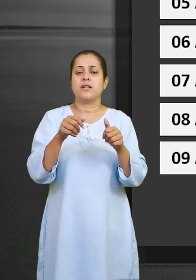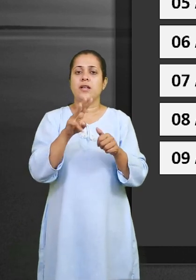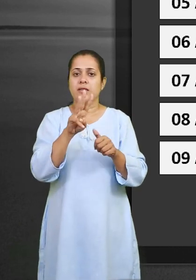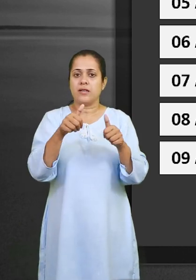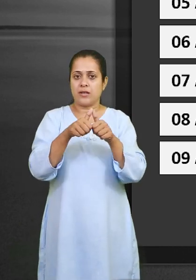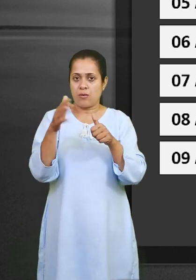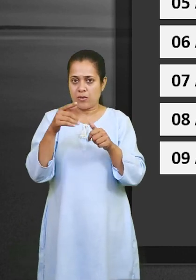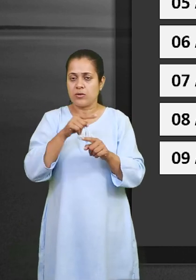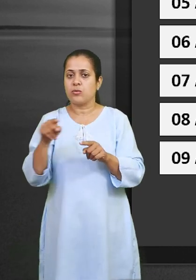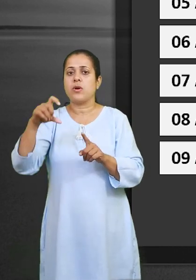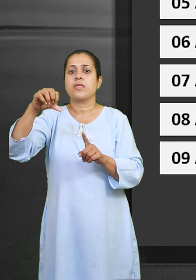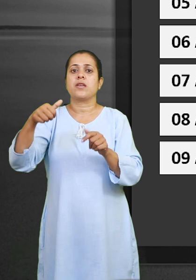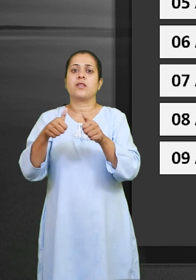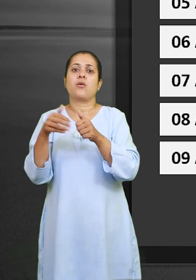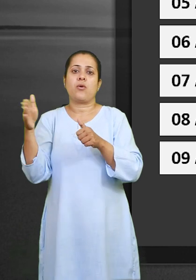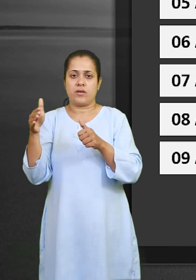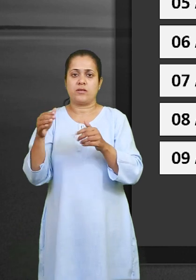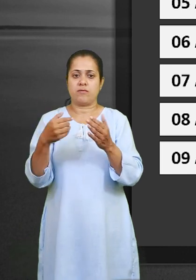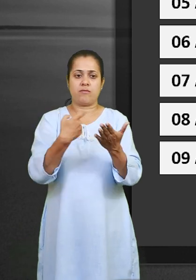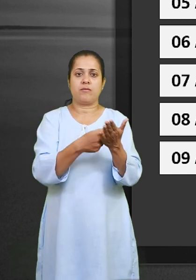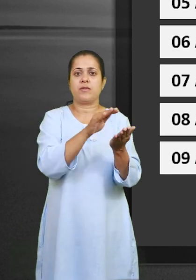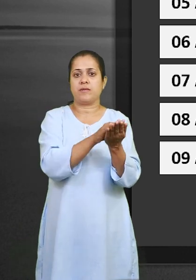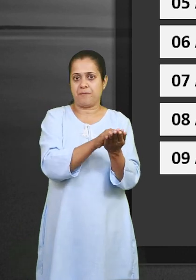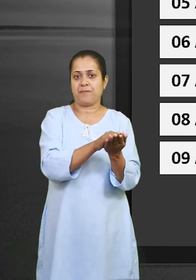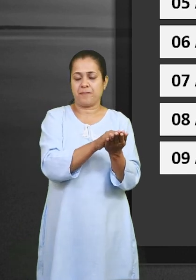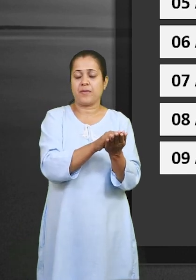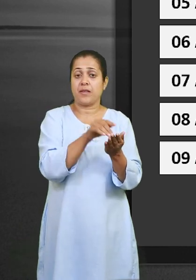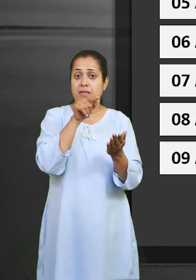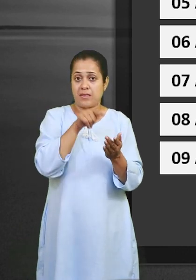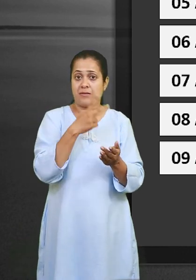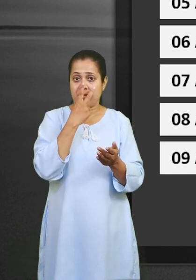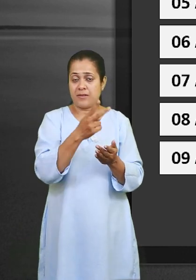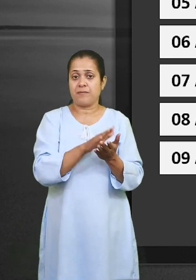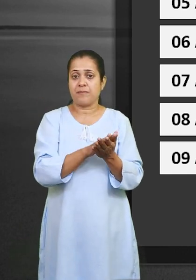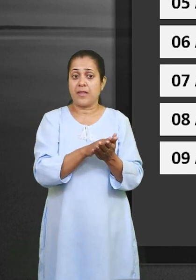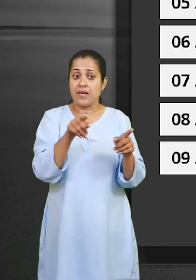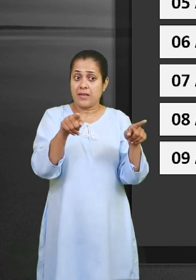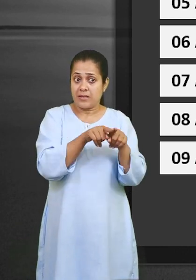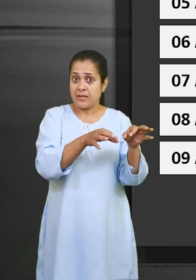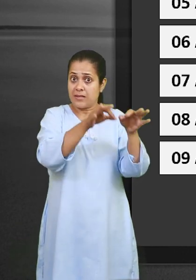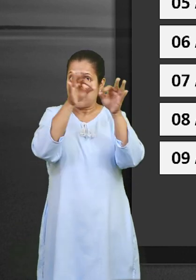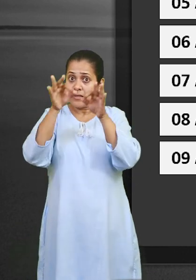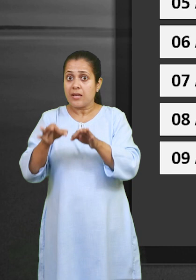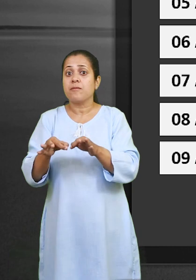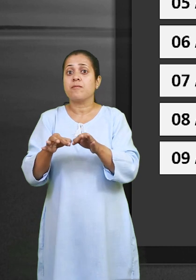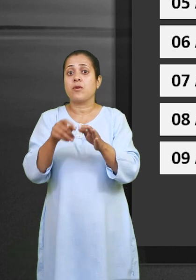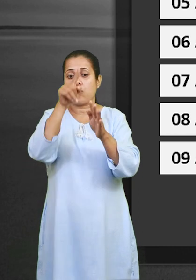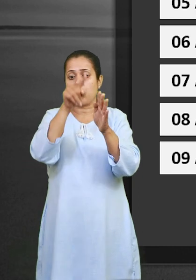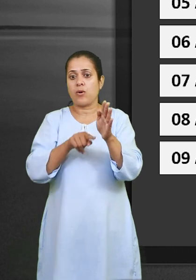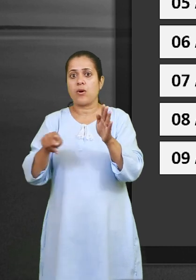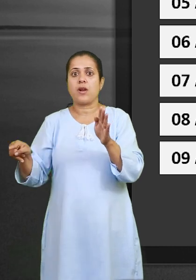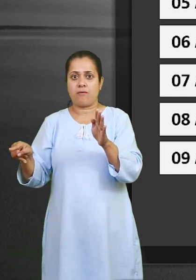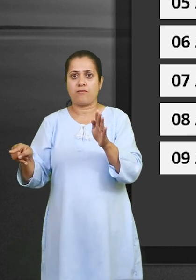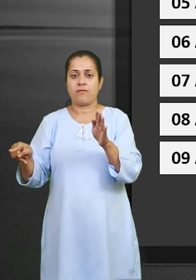August, and this is what it looks. And now we will try to plot this on